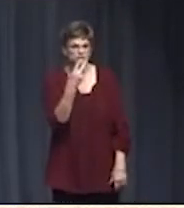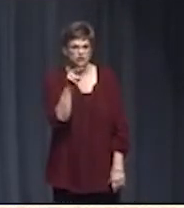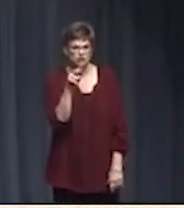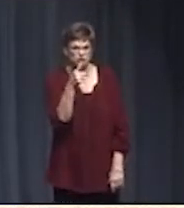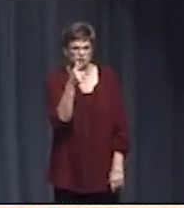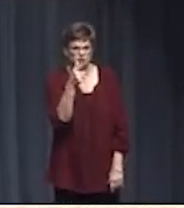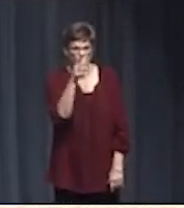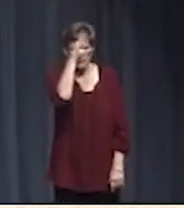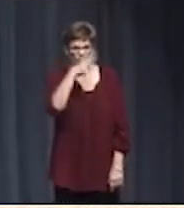No.